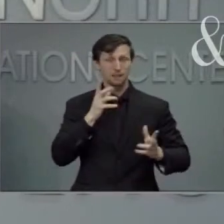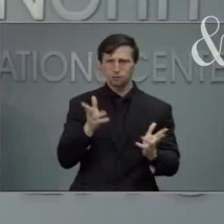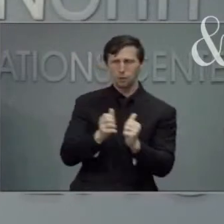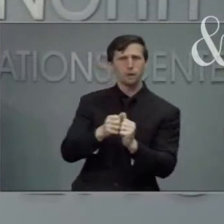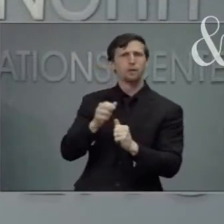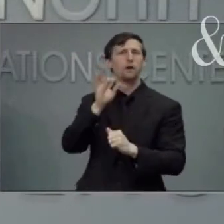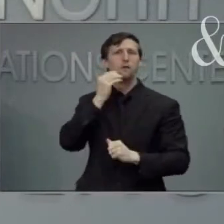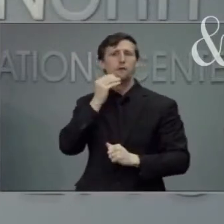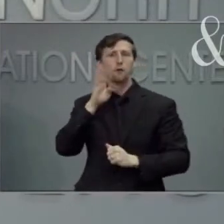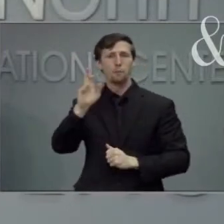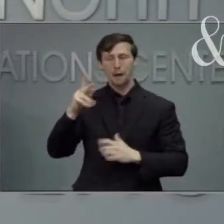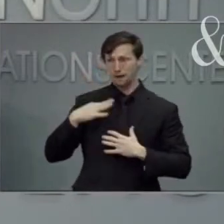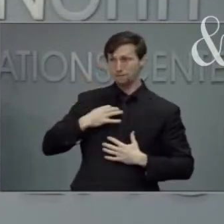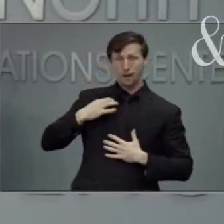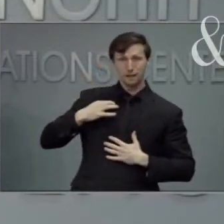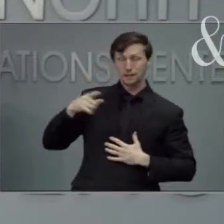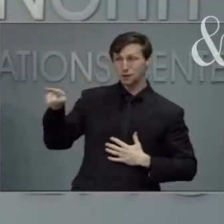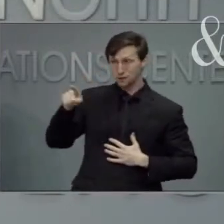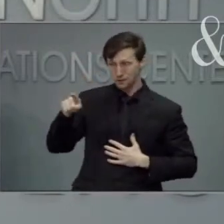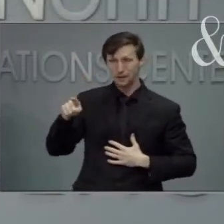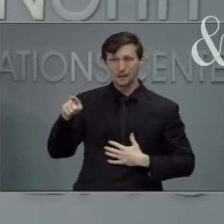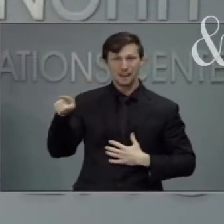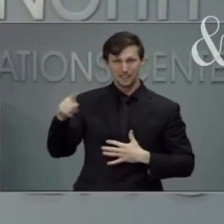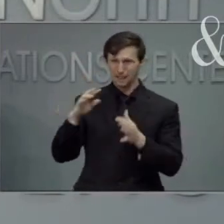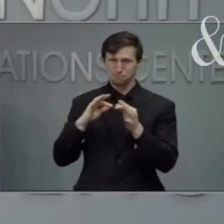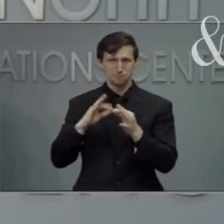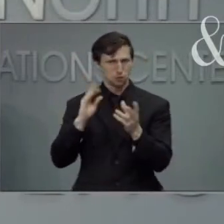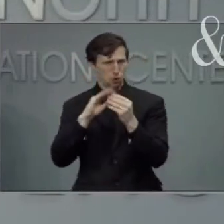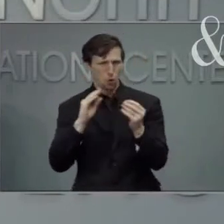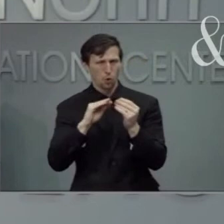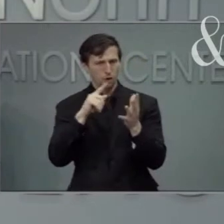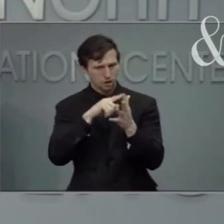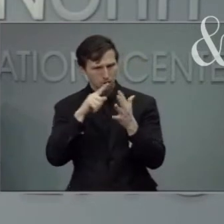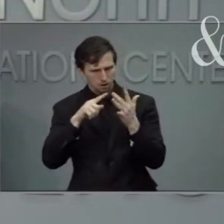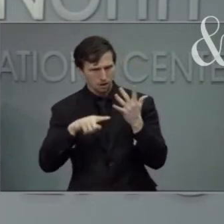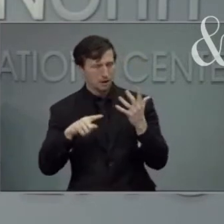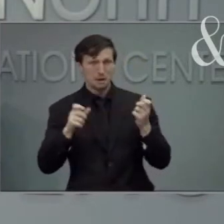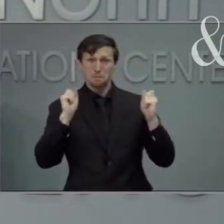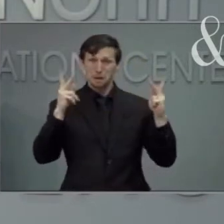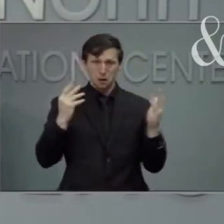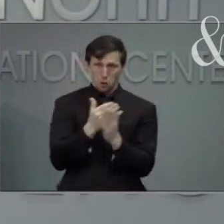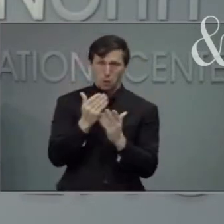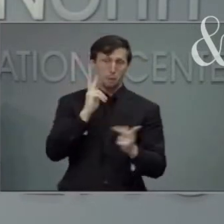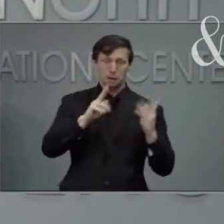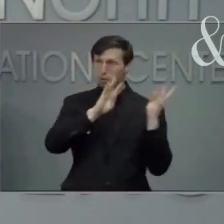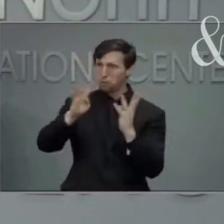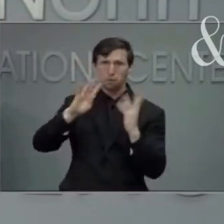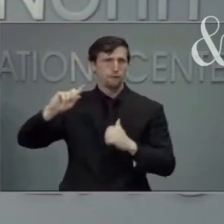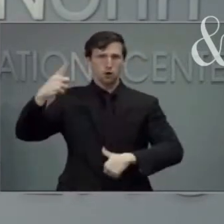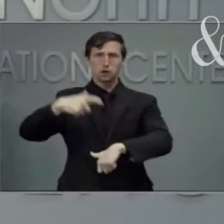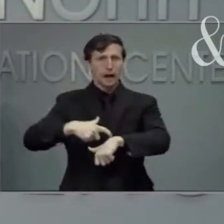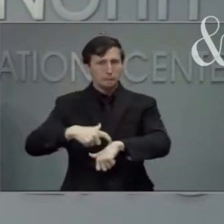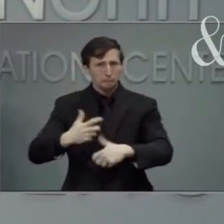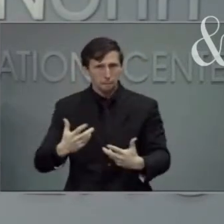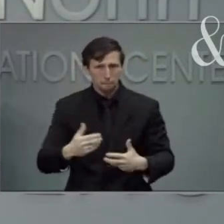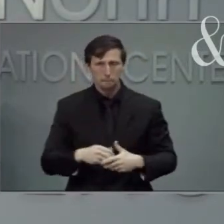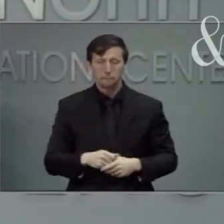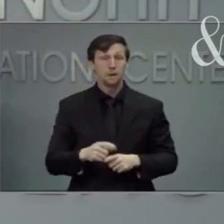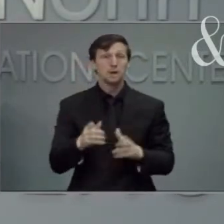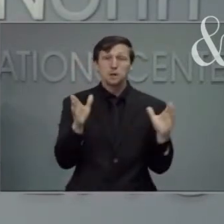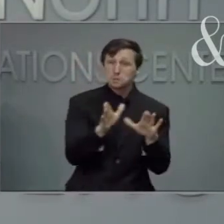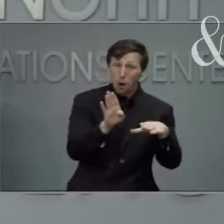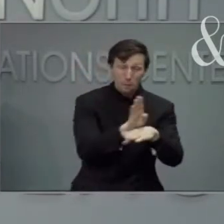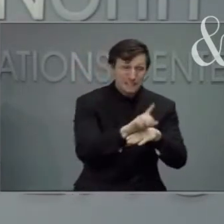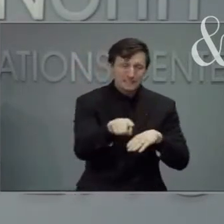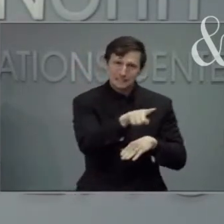serving people who have never had to ask for food in their entire lives. I've heard from small business owners living on